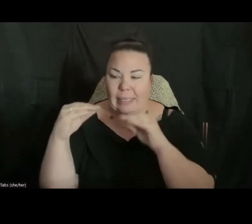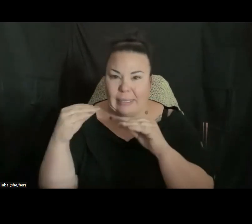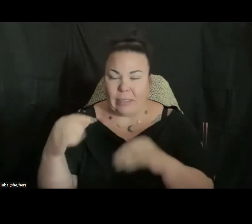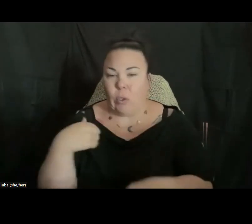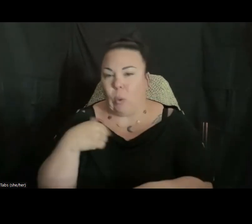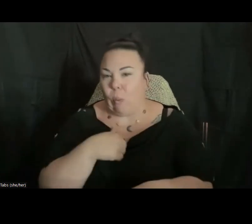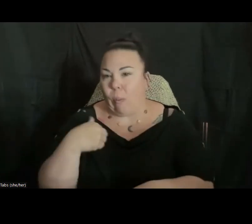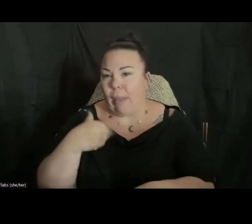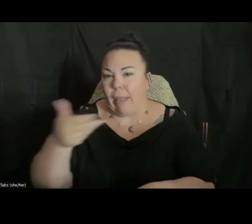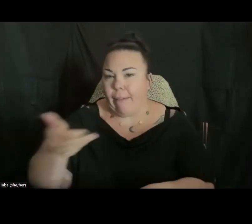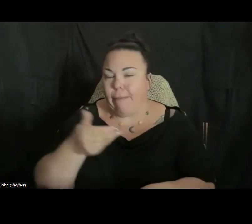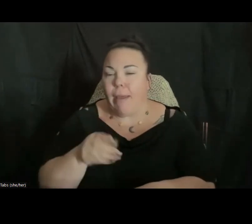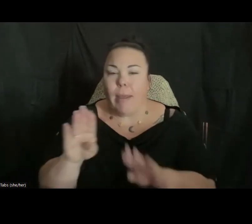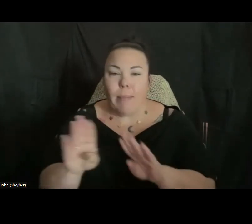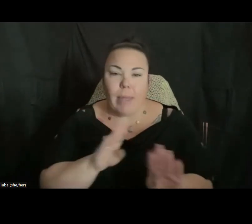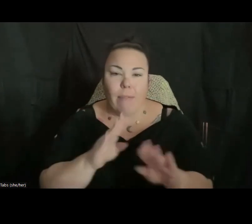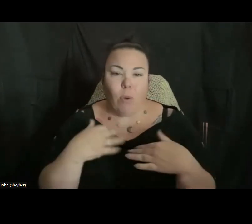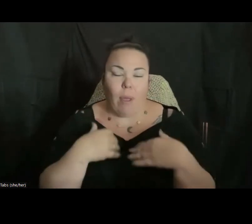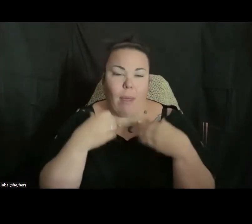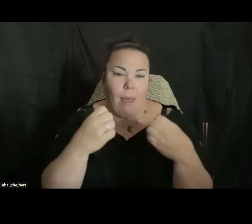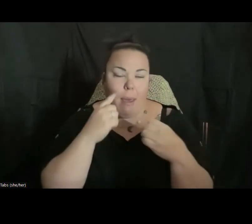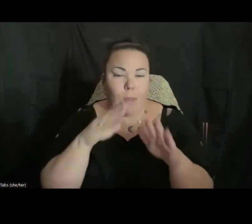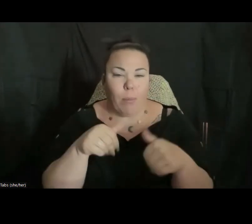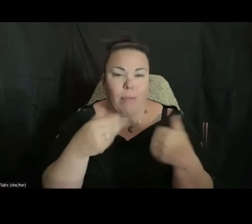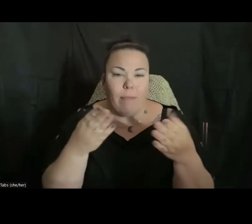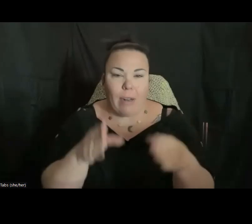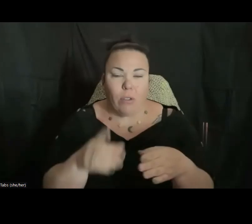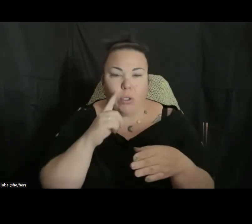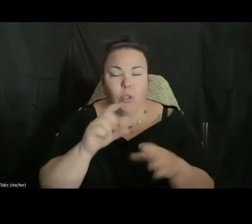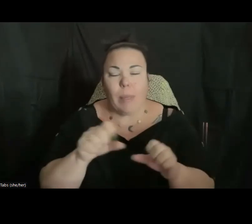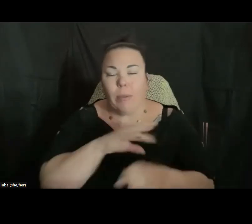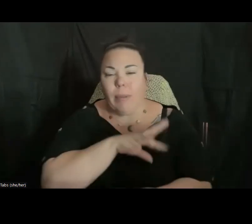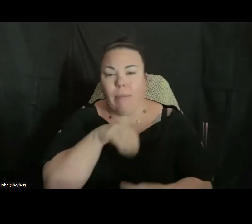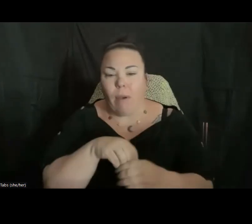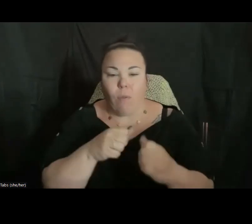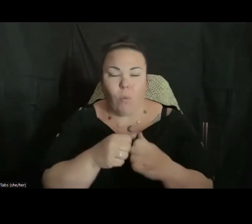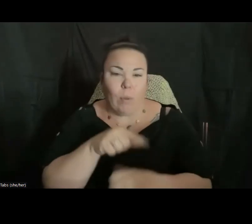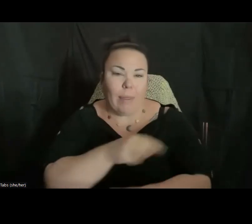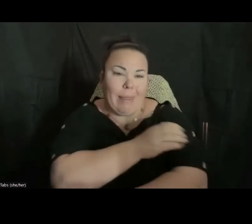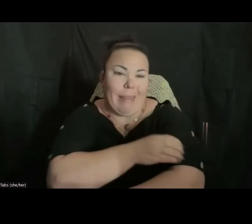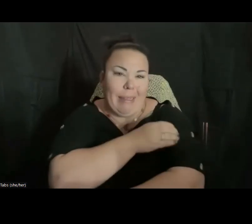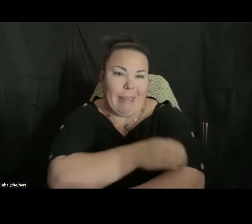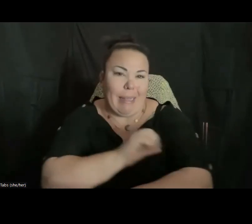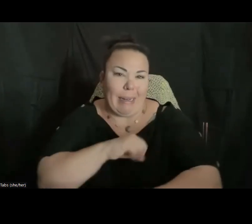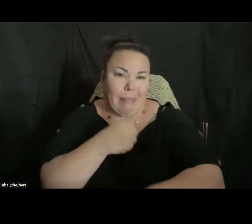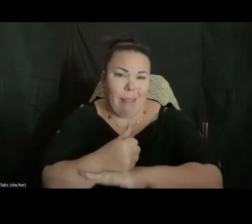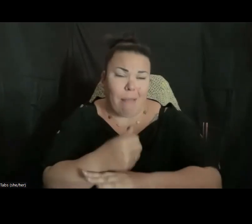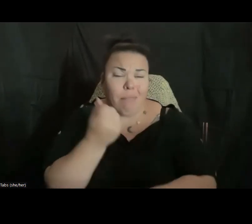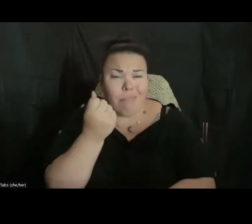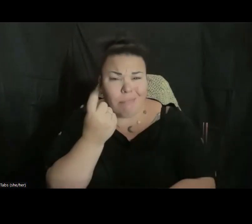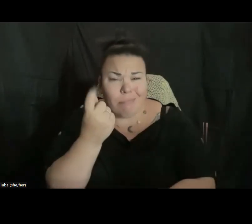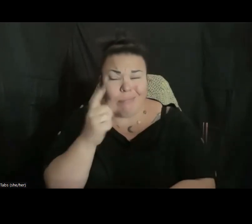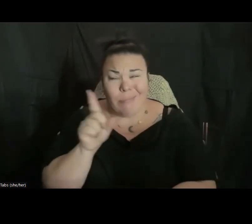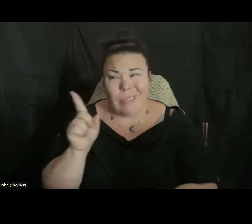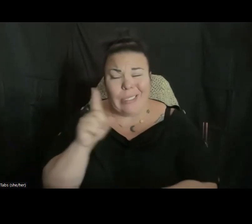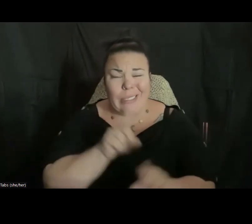providers to work in primary care settings. And just like James said, the pandemic gave us opportunities to